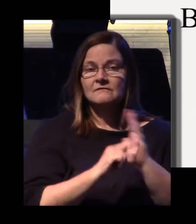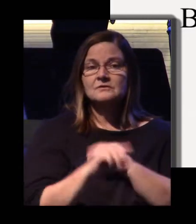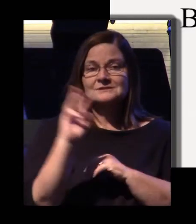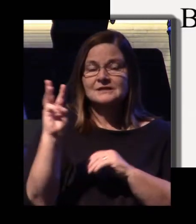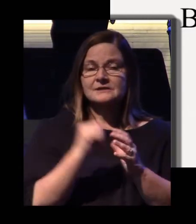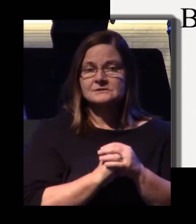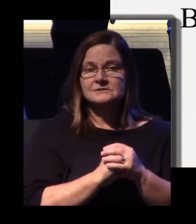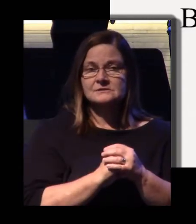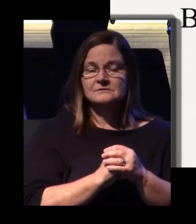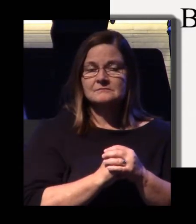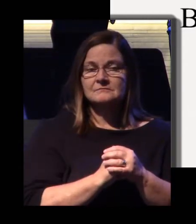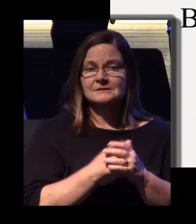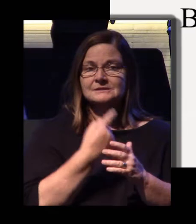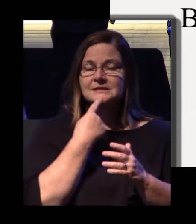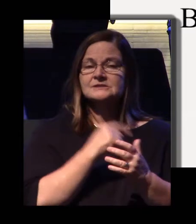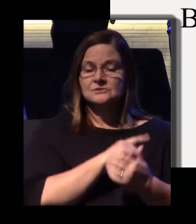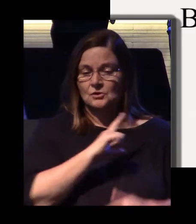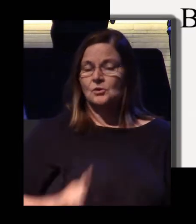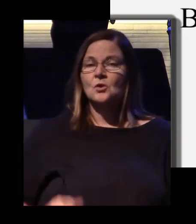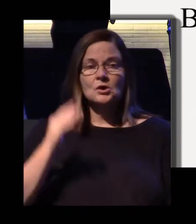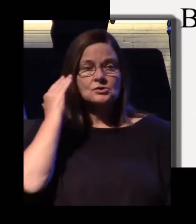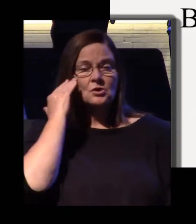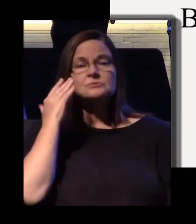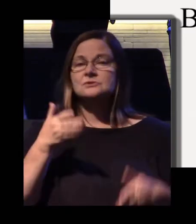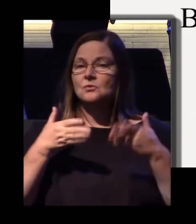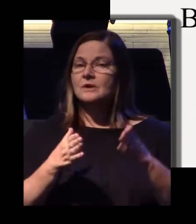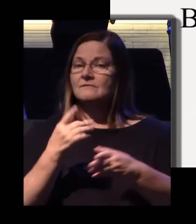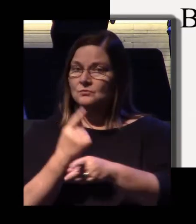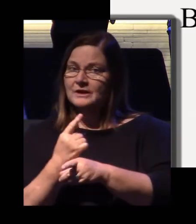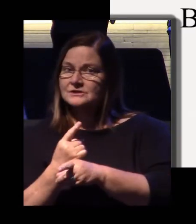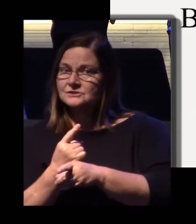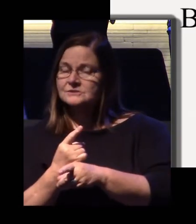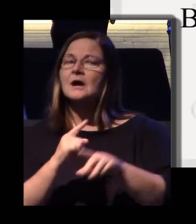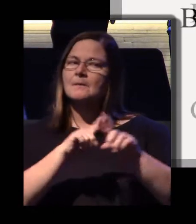it's pretty straightforward. We're told in verse 6,